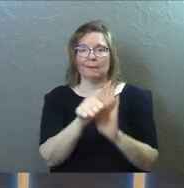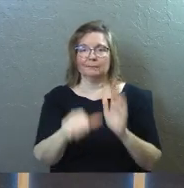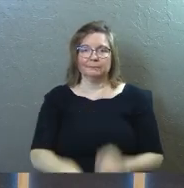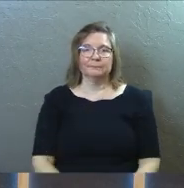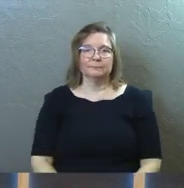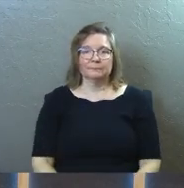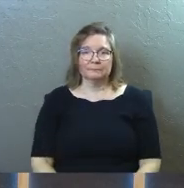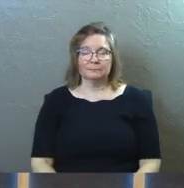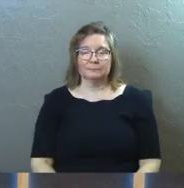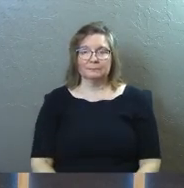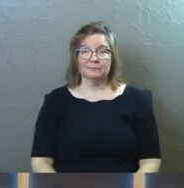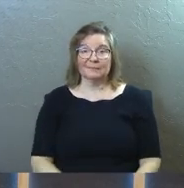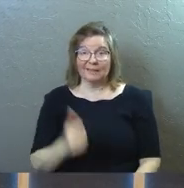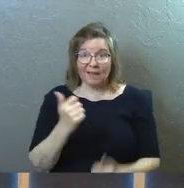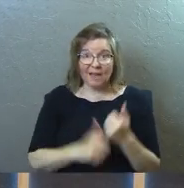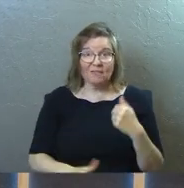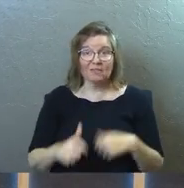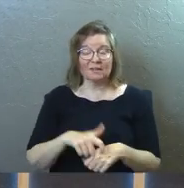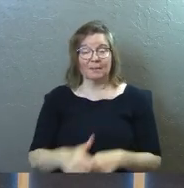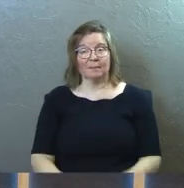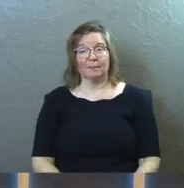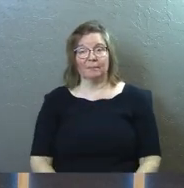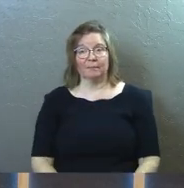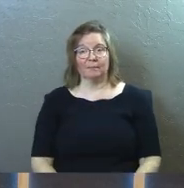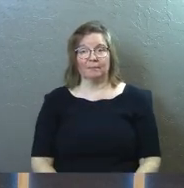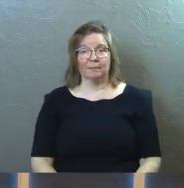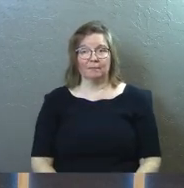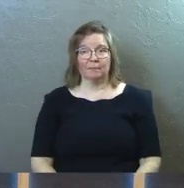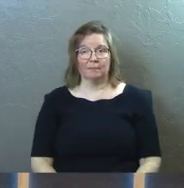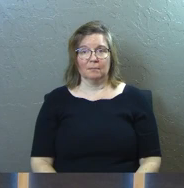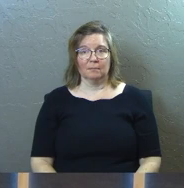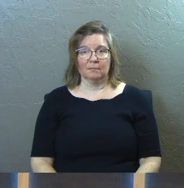A+. Every time.